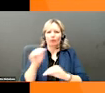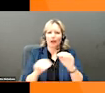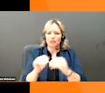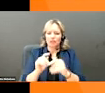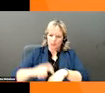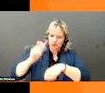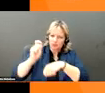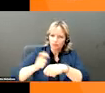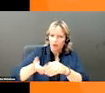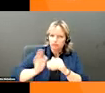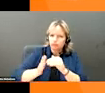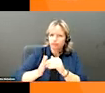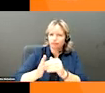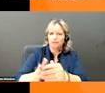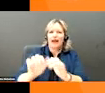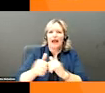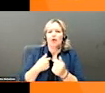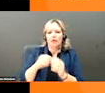of thing.